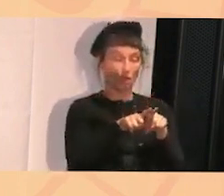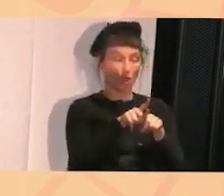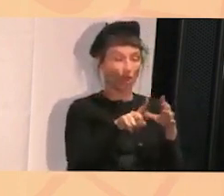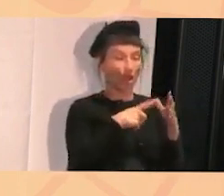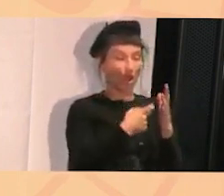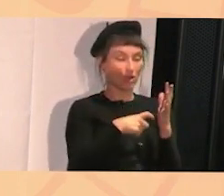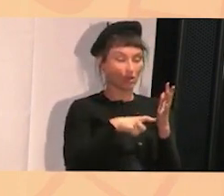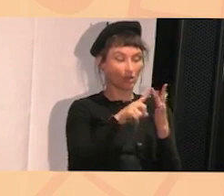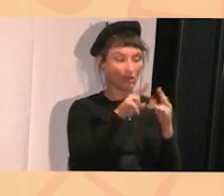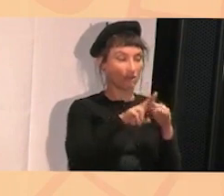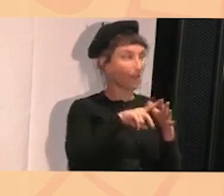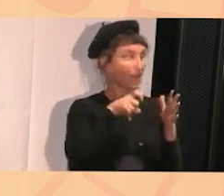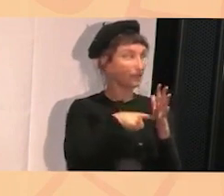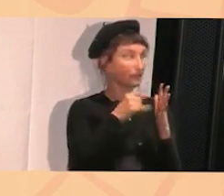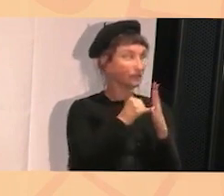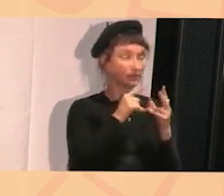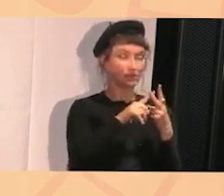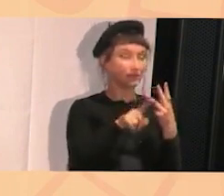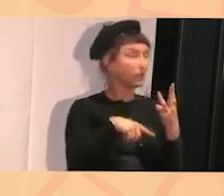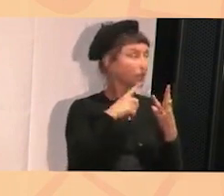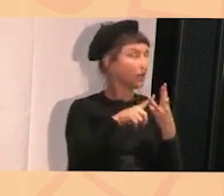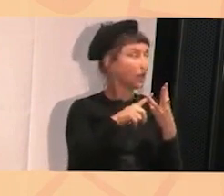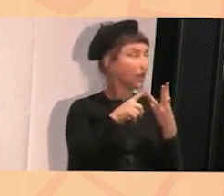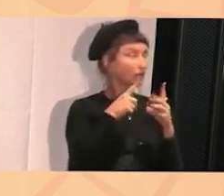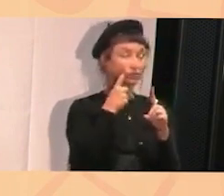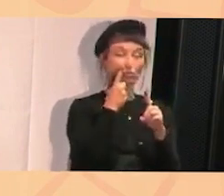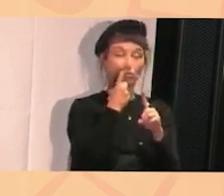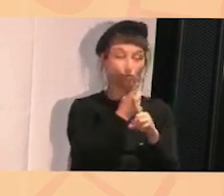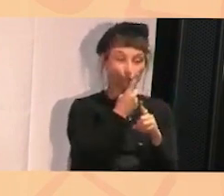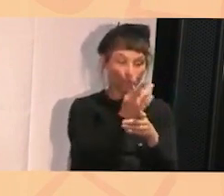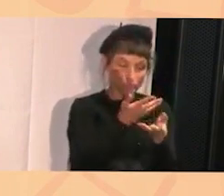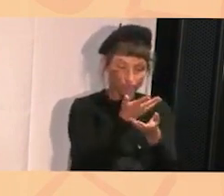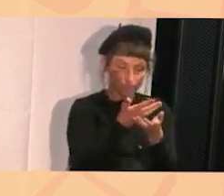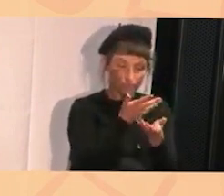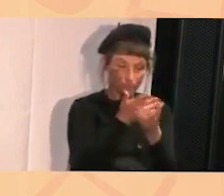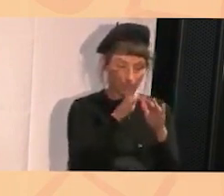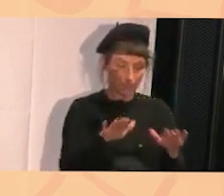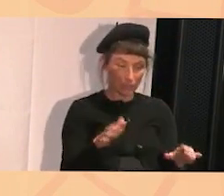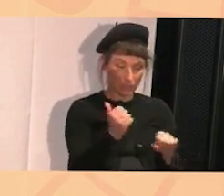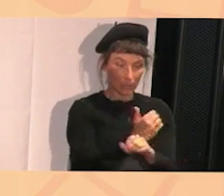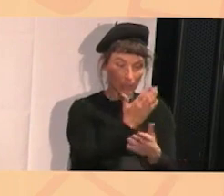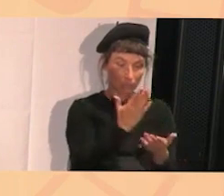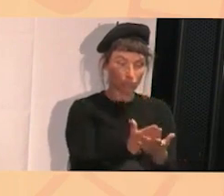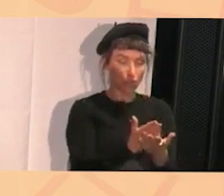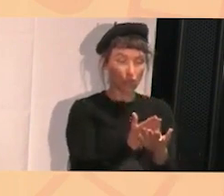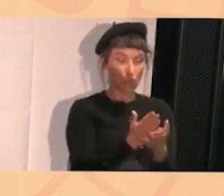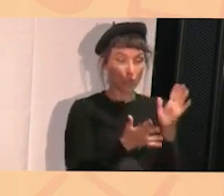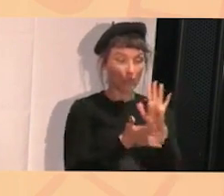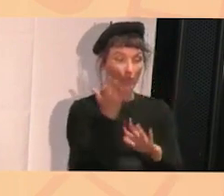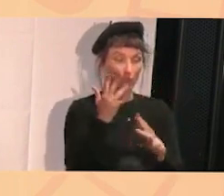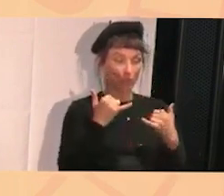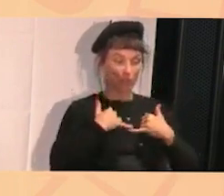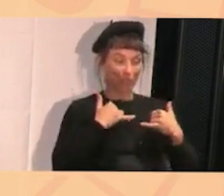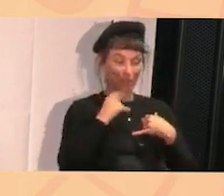artifacts, and talking to them, and making sure that when they're out there on camp, they talk to